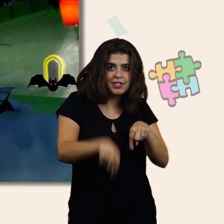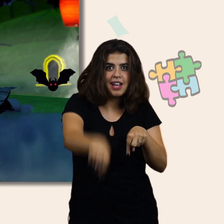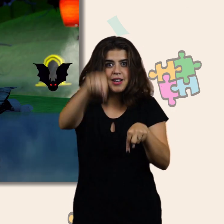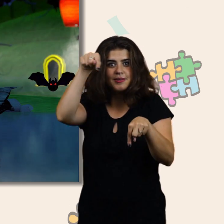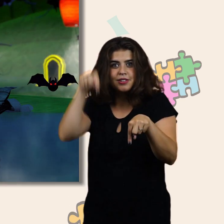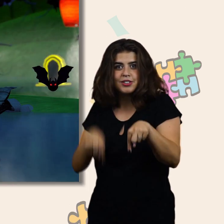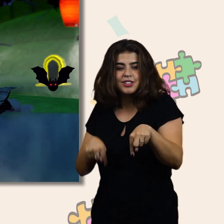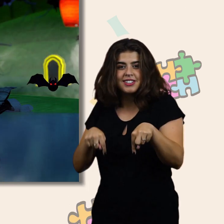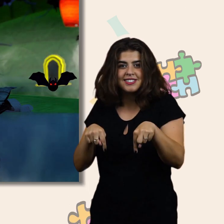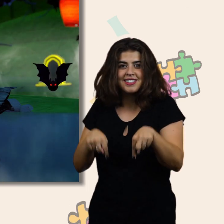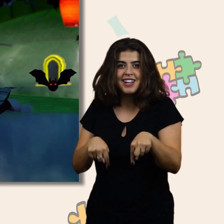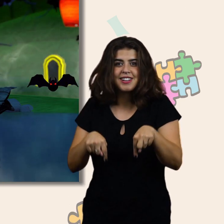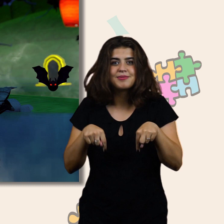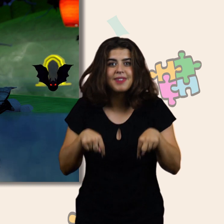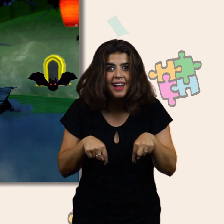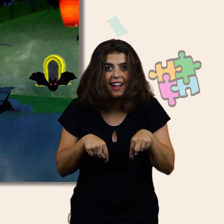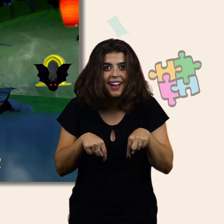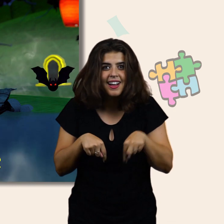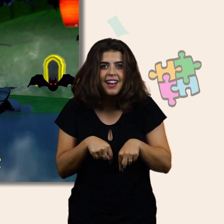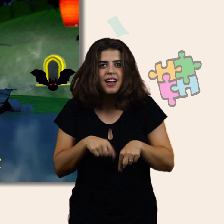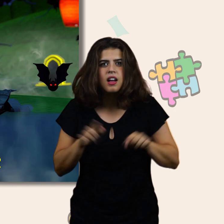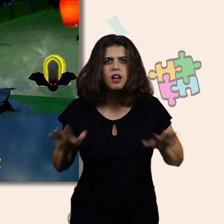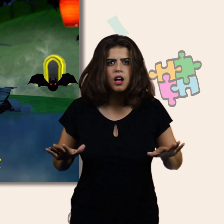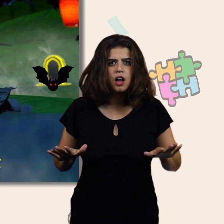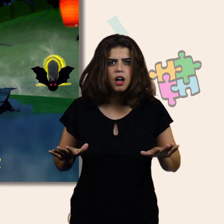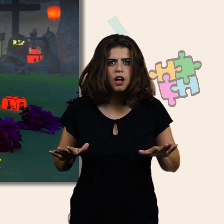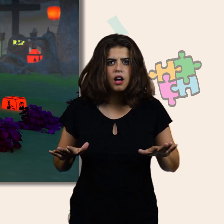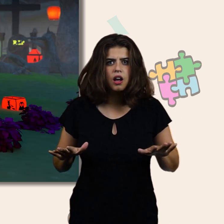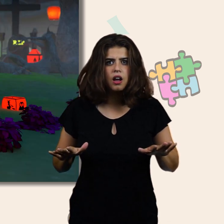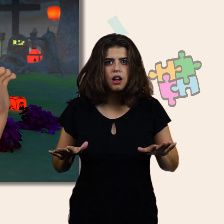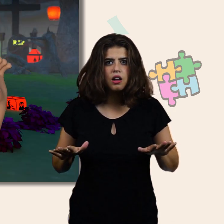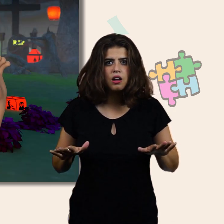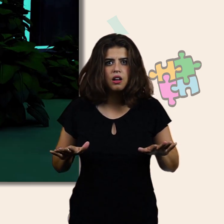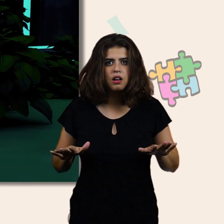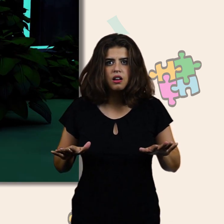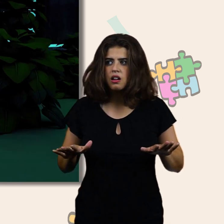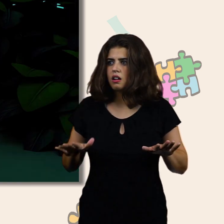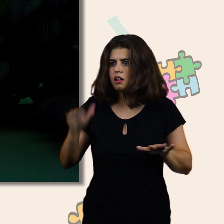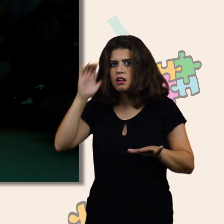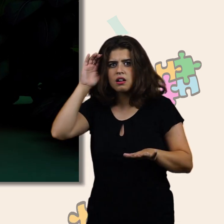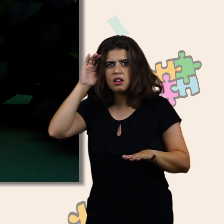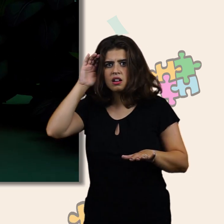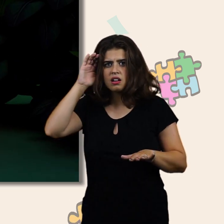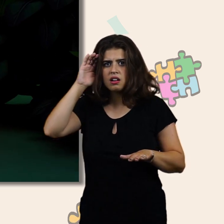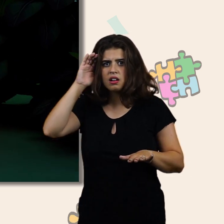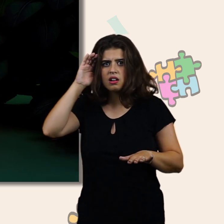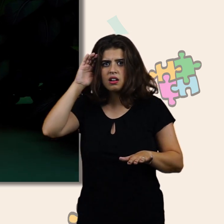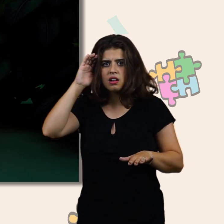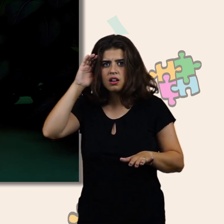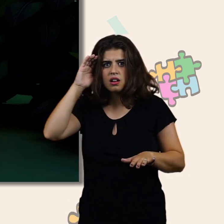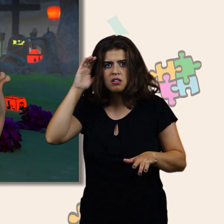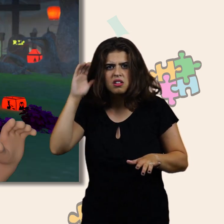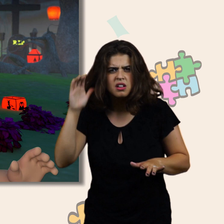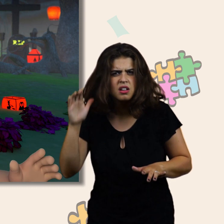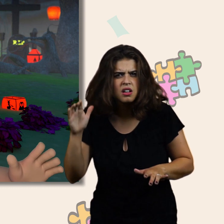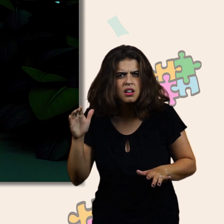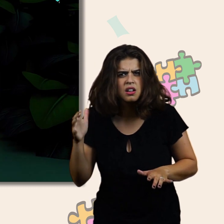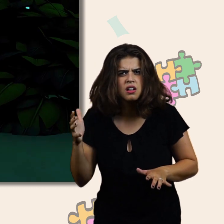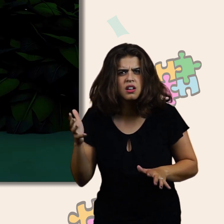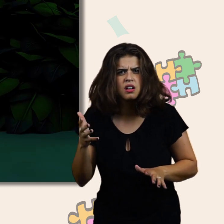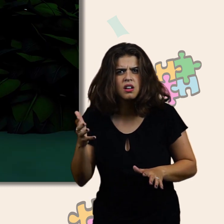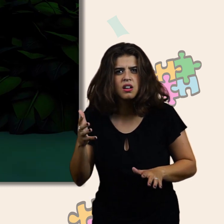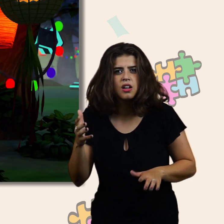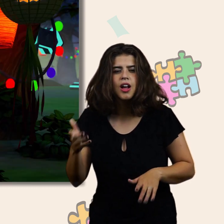two steps, three steps back. Stop. Listen. What's